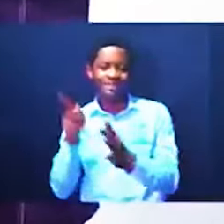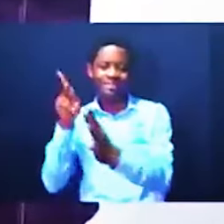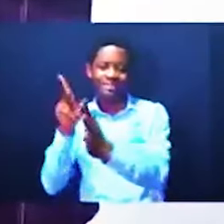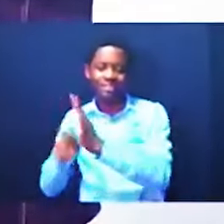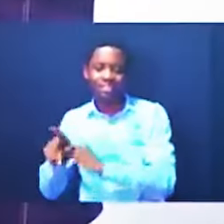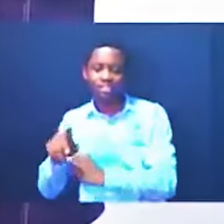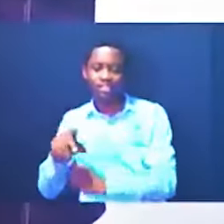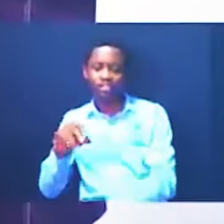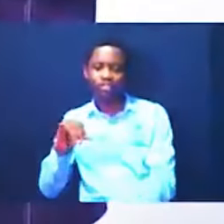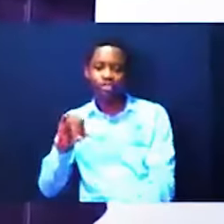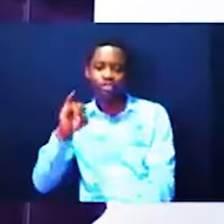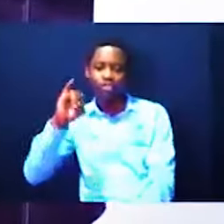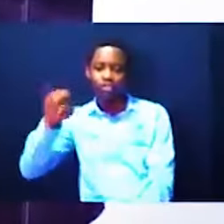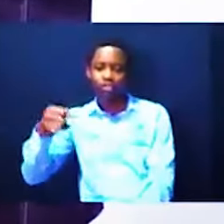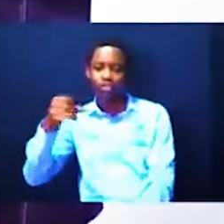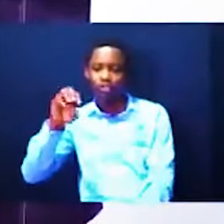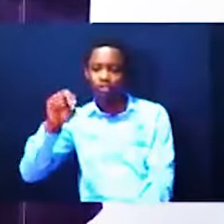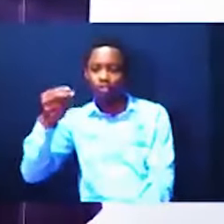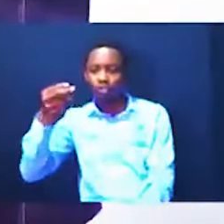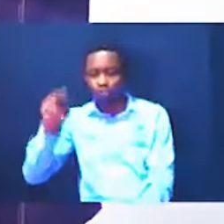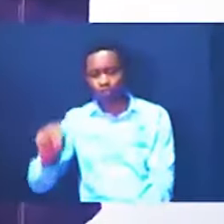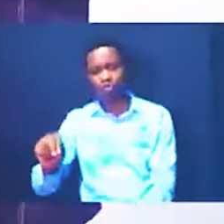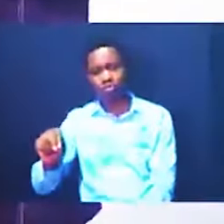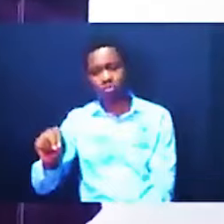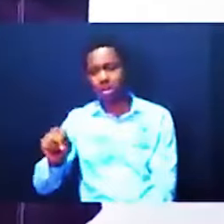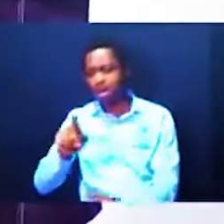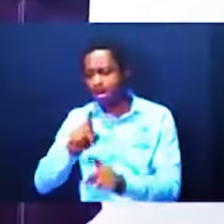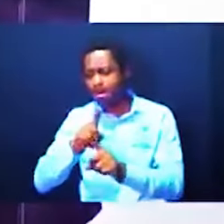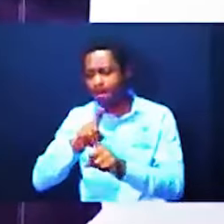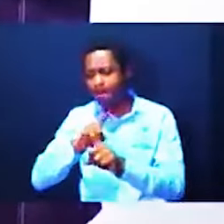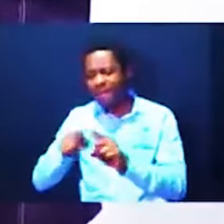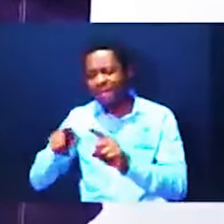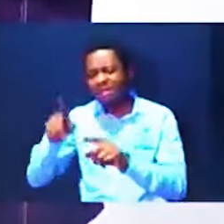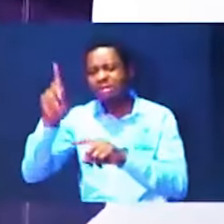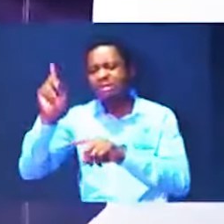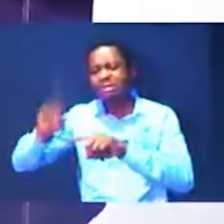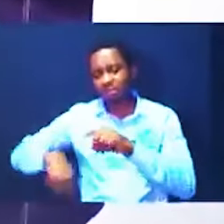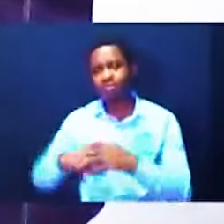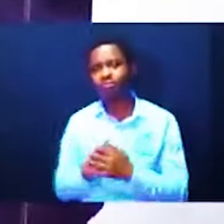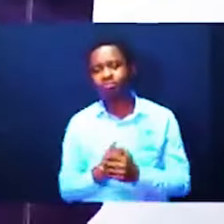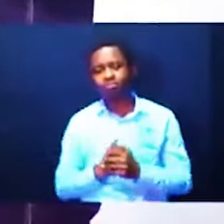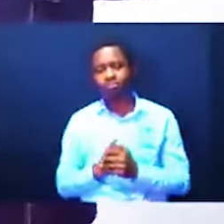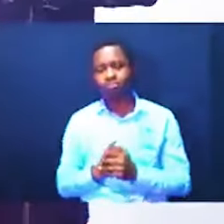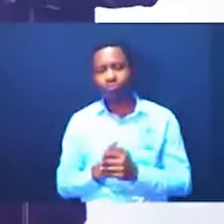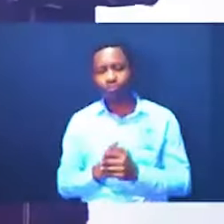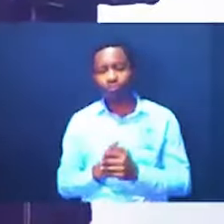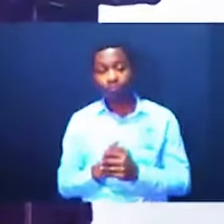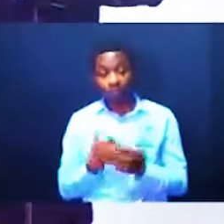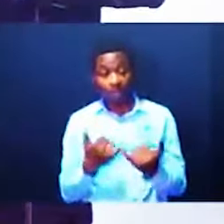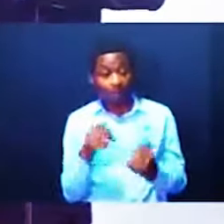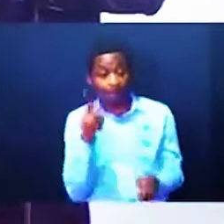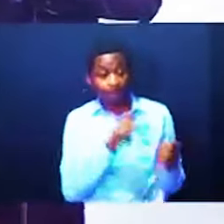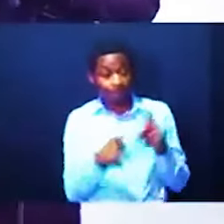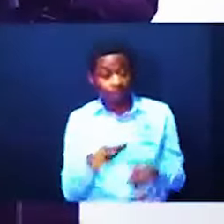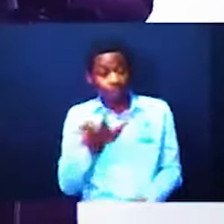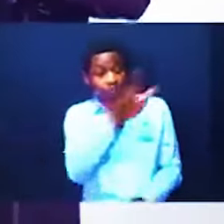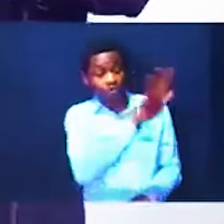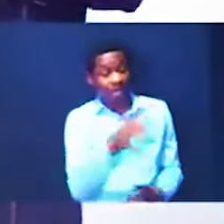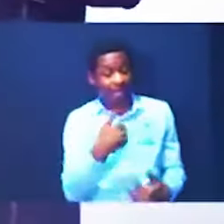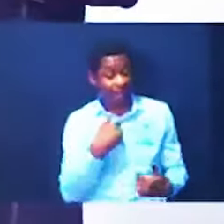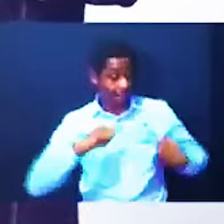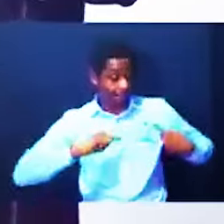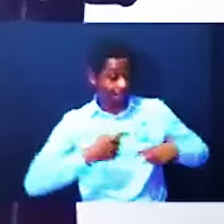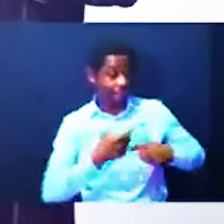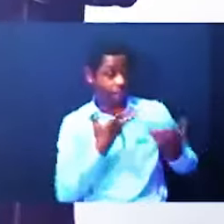grudge, if they want to kill you and they are not able to, they don't stop. Now Herodia nya no menase